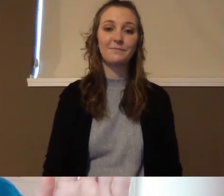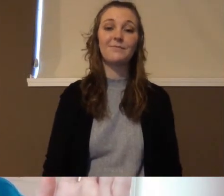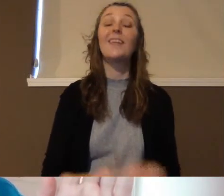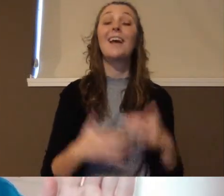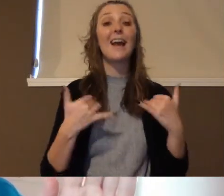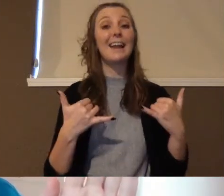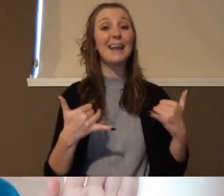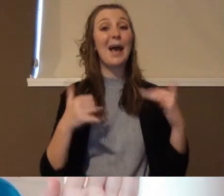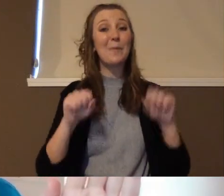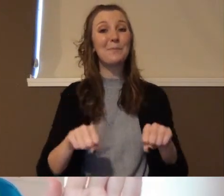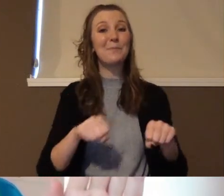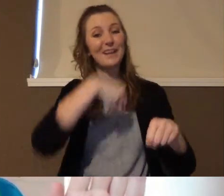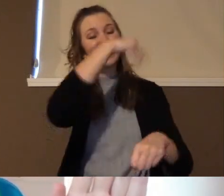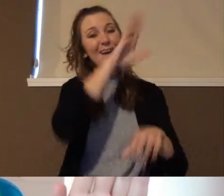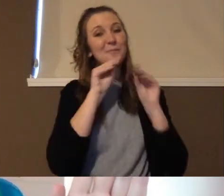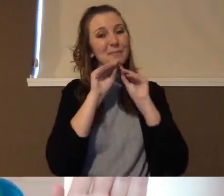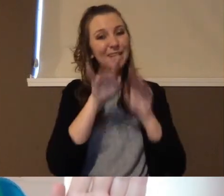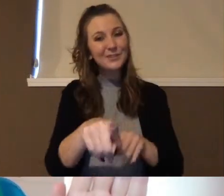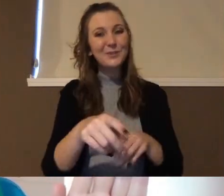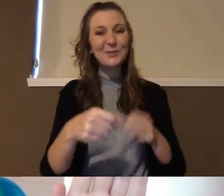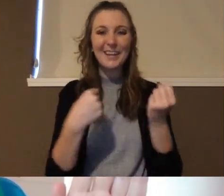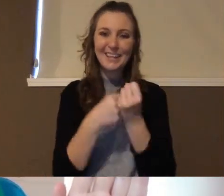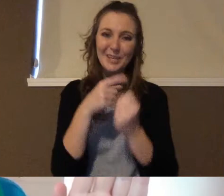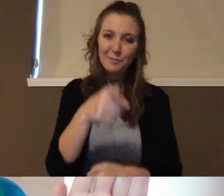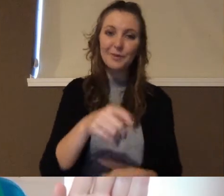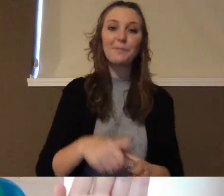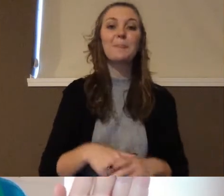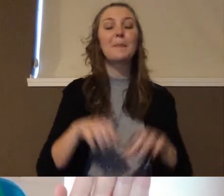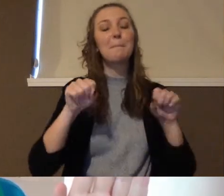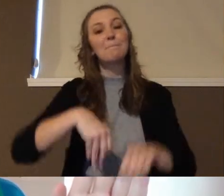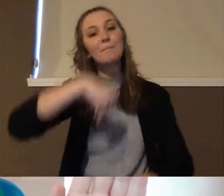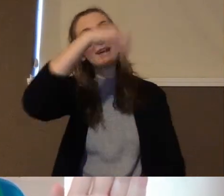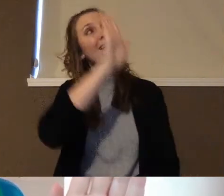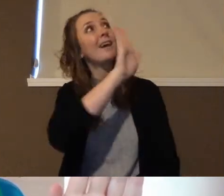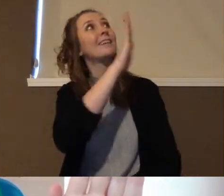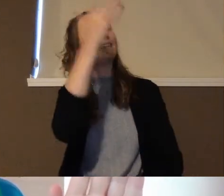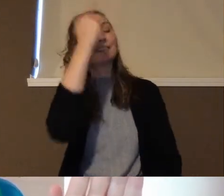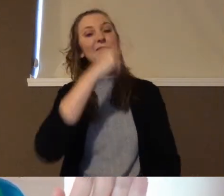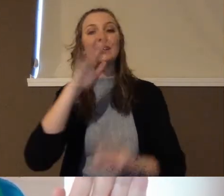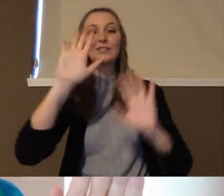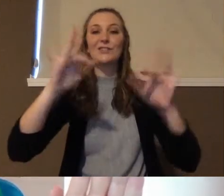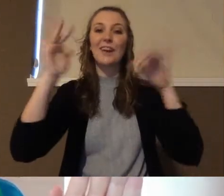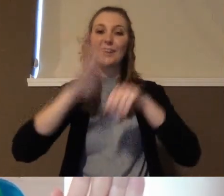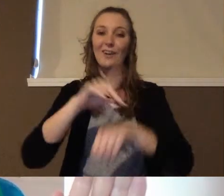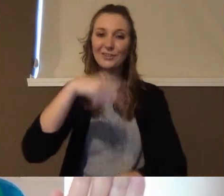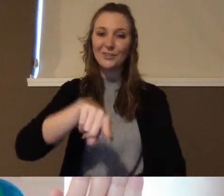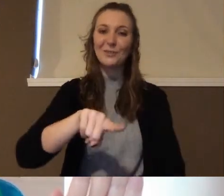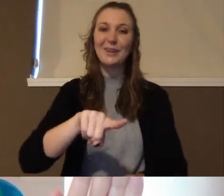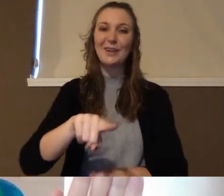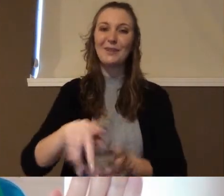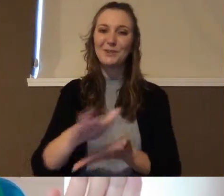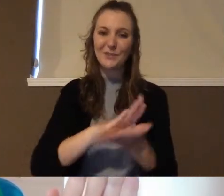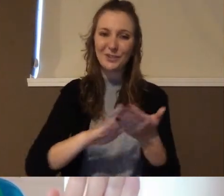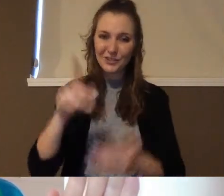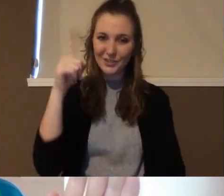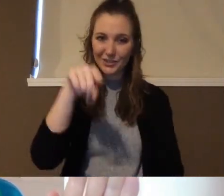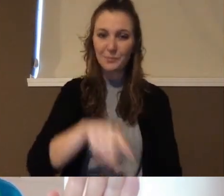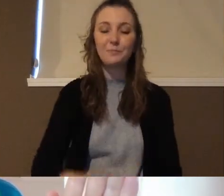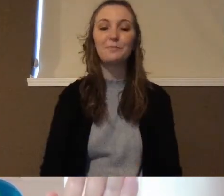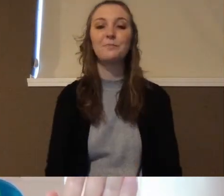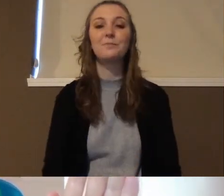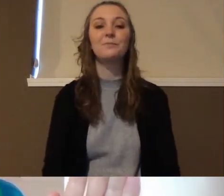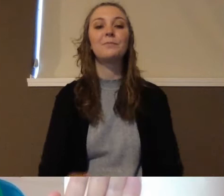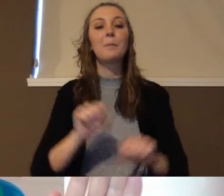And now may God bless you and keep you. May God's face shine upon you and be gracious to you. May God